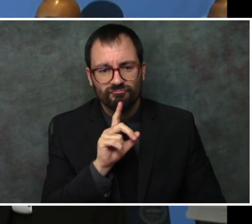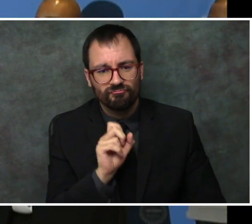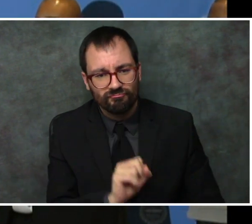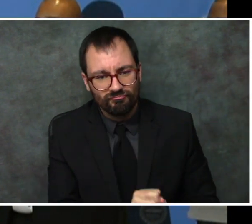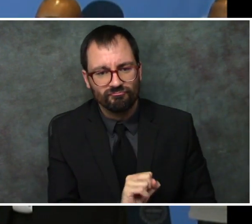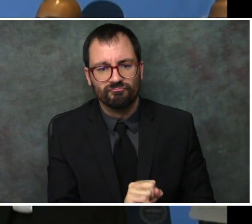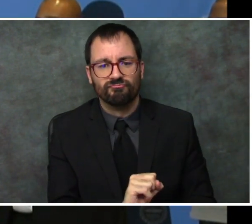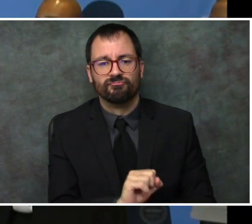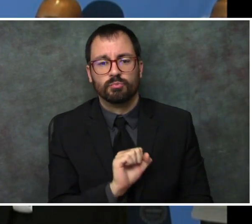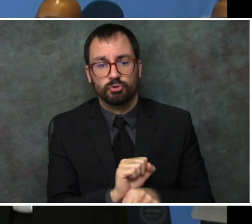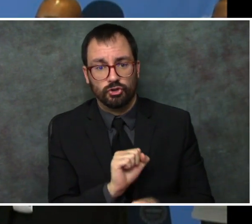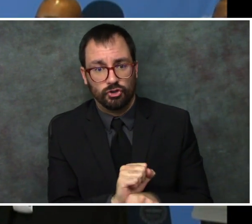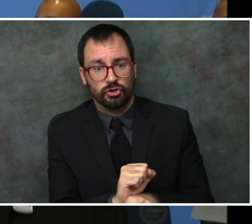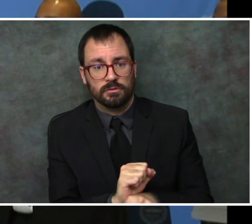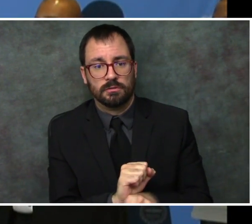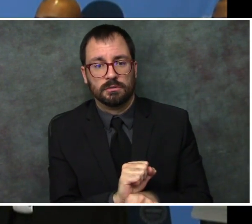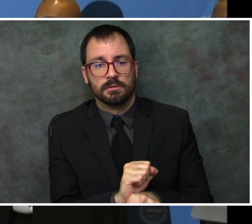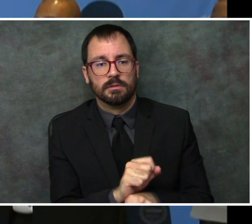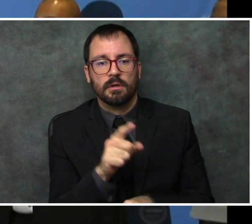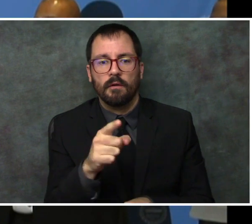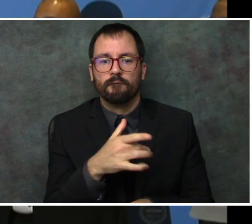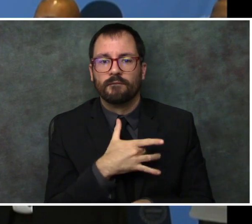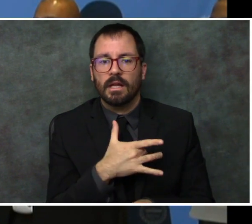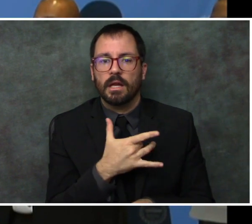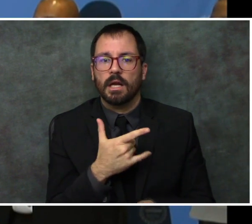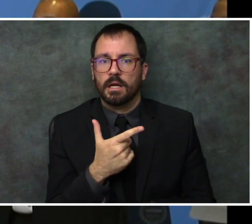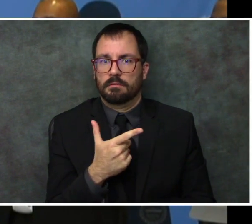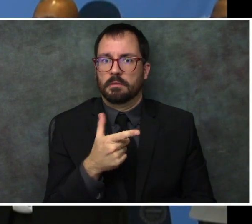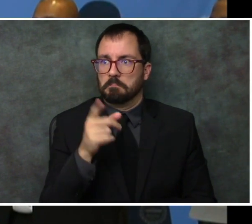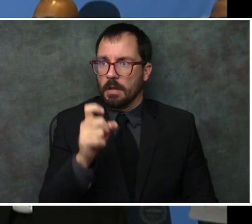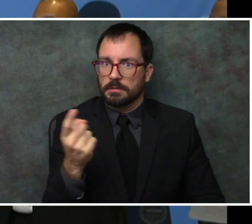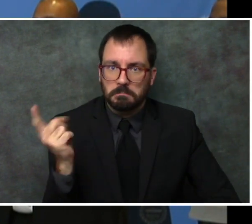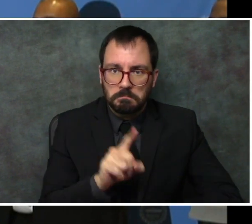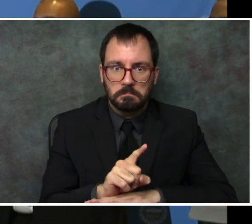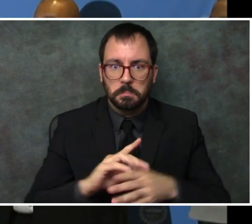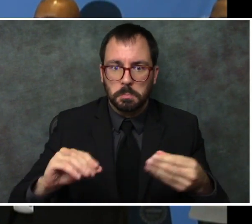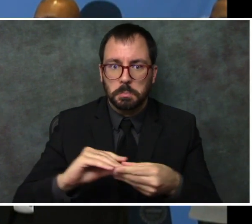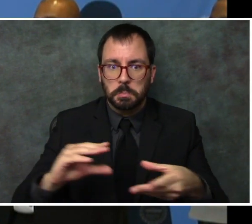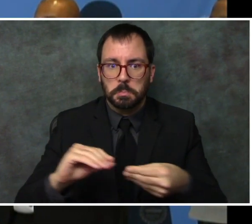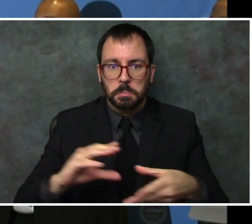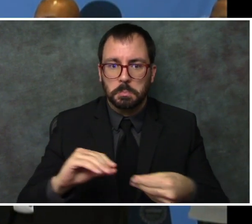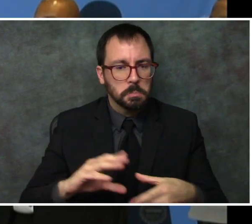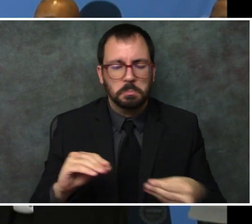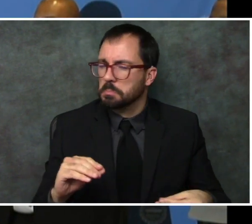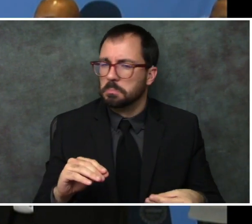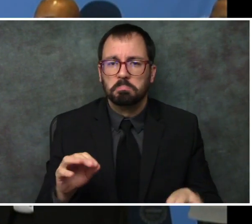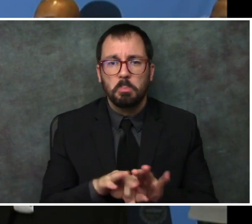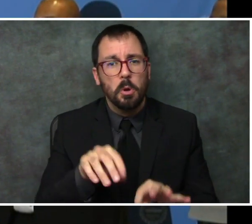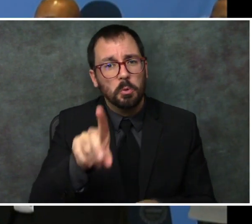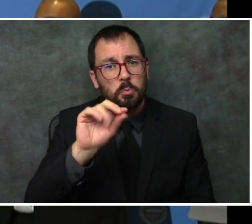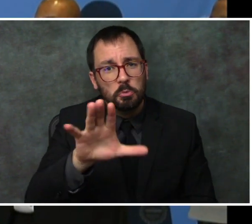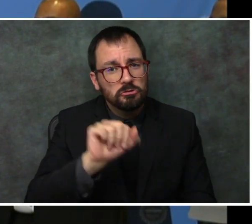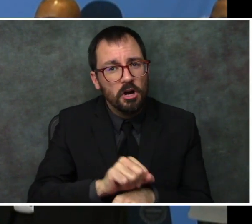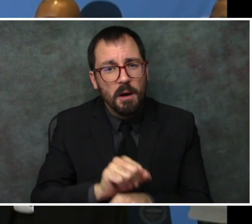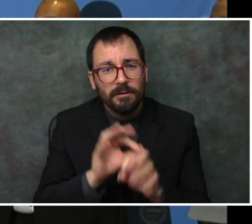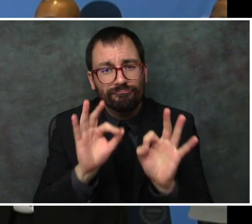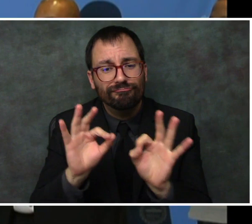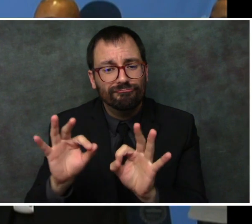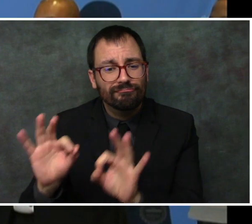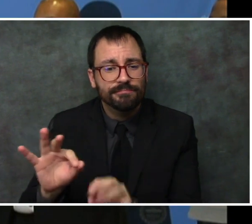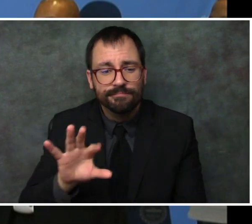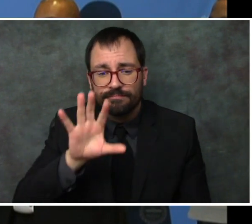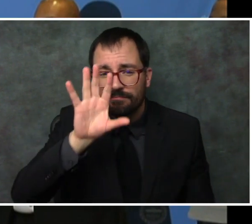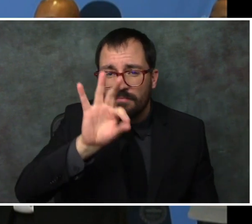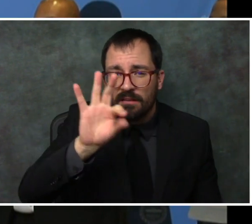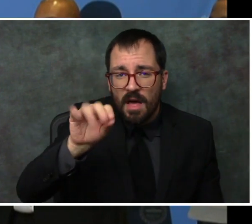Department, and there's no reason for you to have to come in front of this board as long as you do your job the way that 99.9% of our police officers